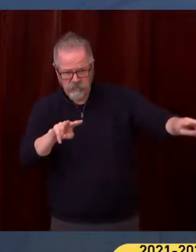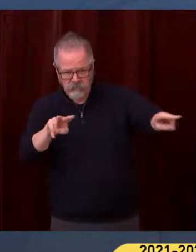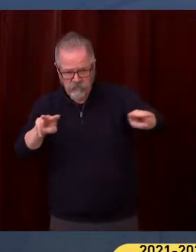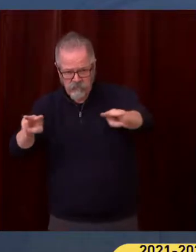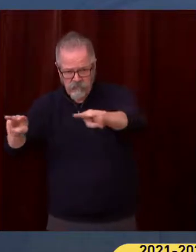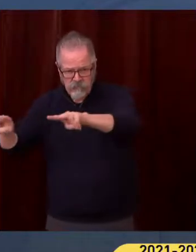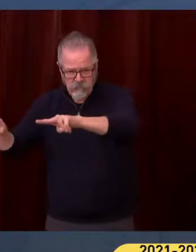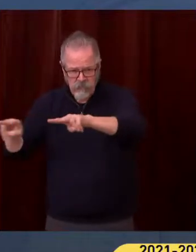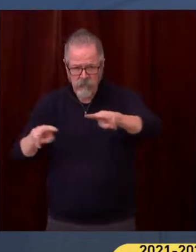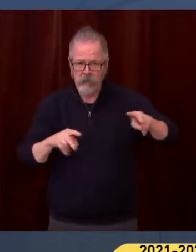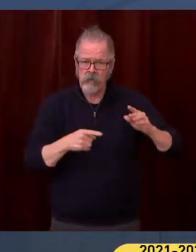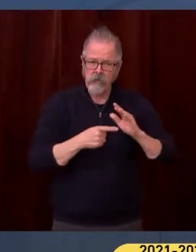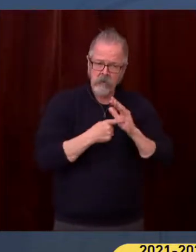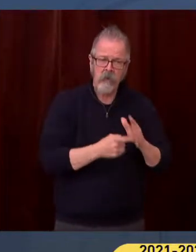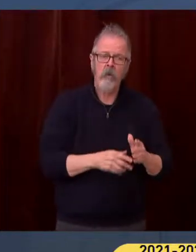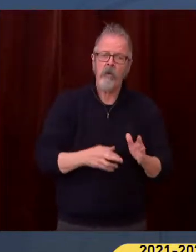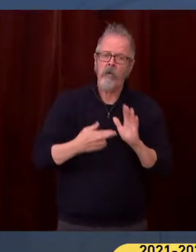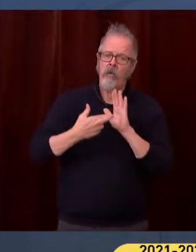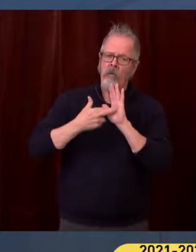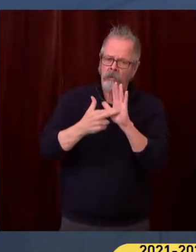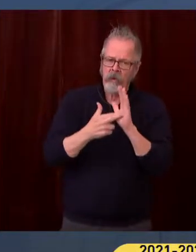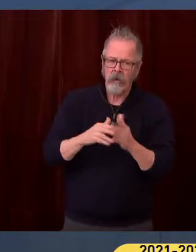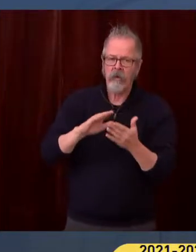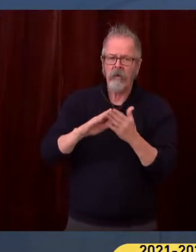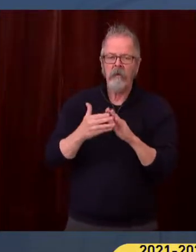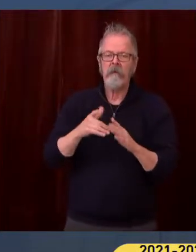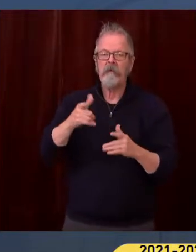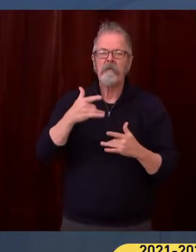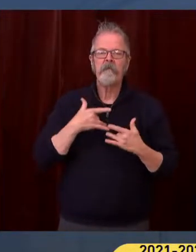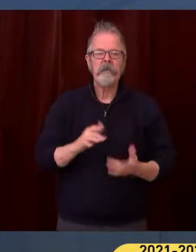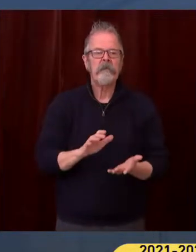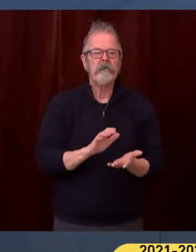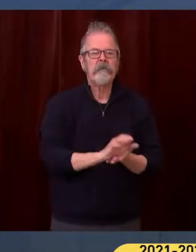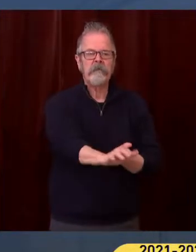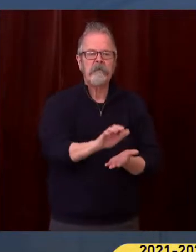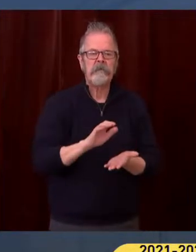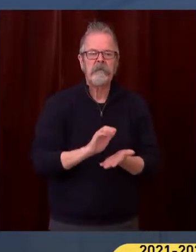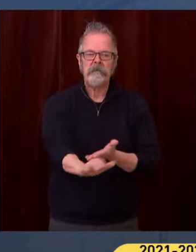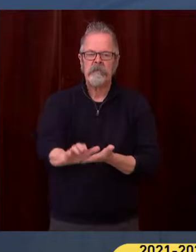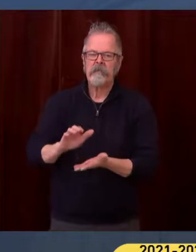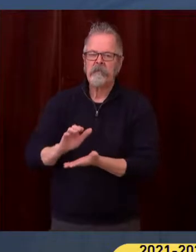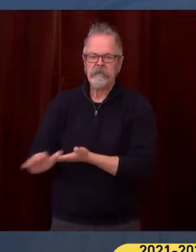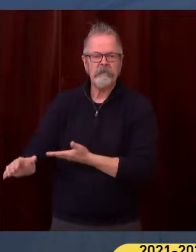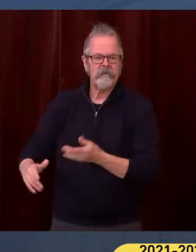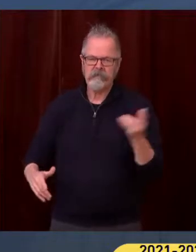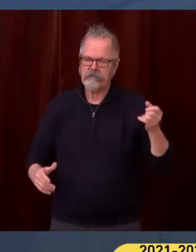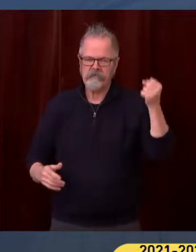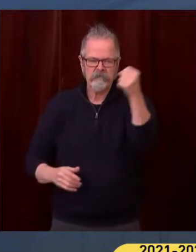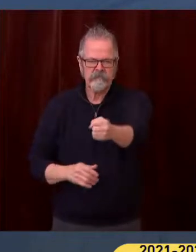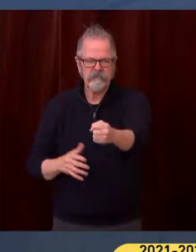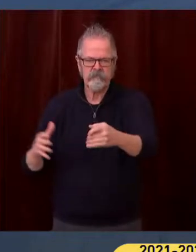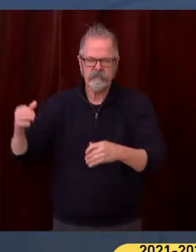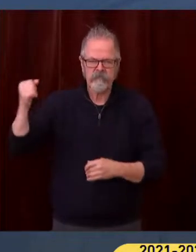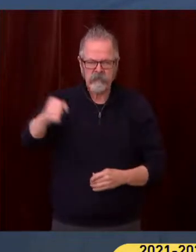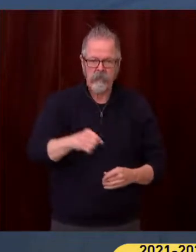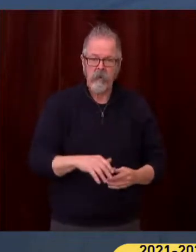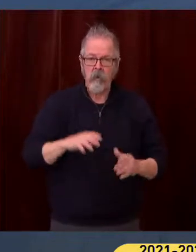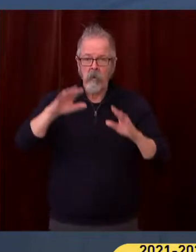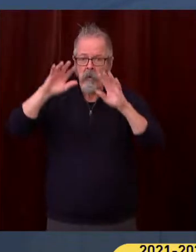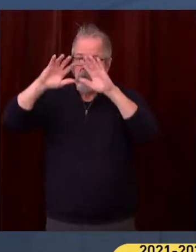that have been living with the harmful effects of pollution for decades. We know that climate change imperils